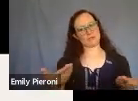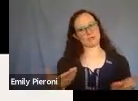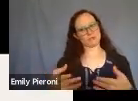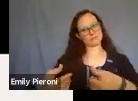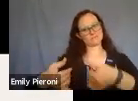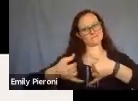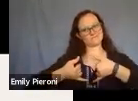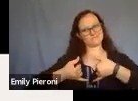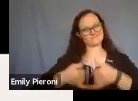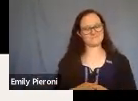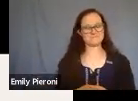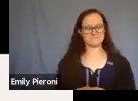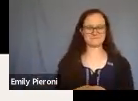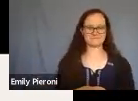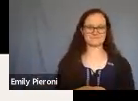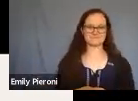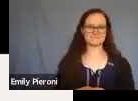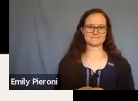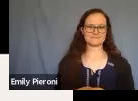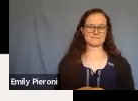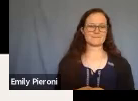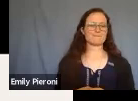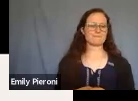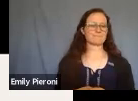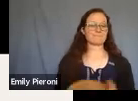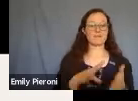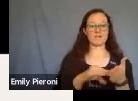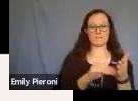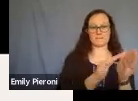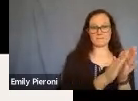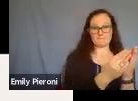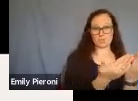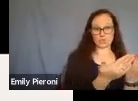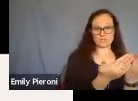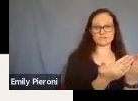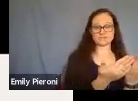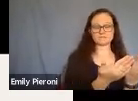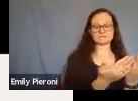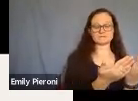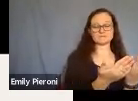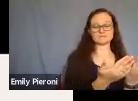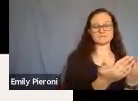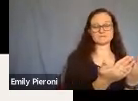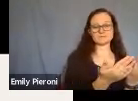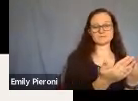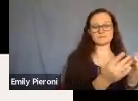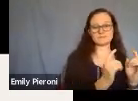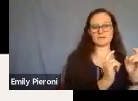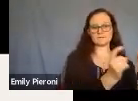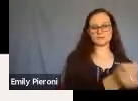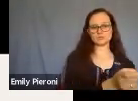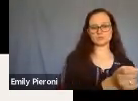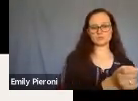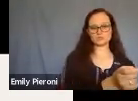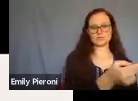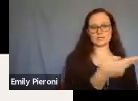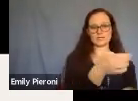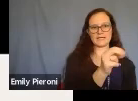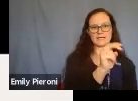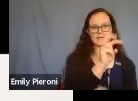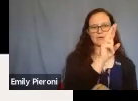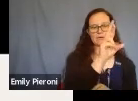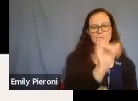prize. And our copy of Water Wars will be going to Henry